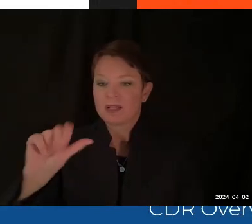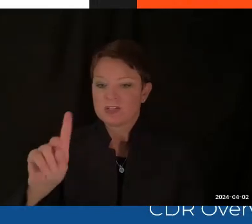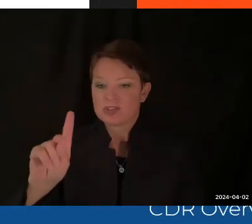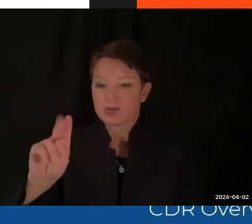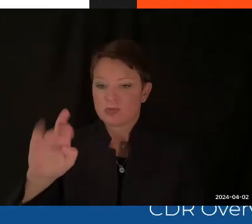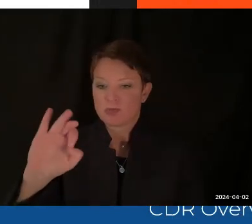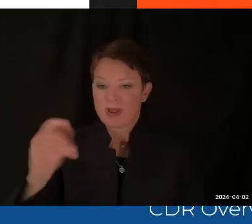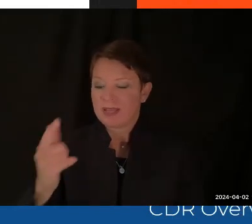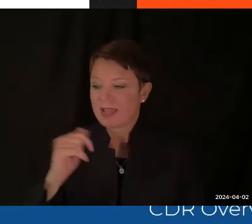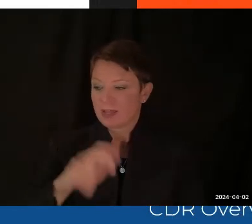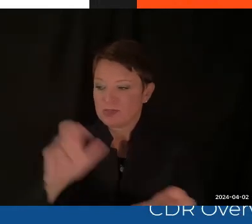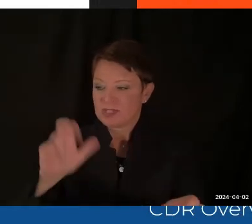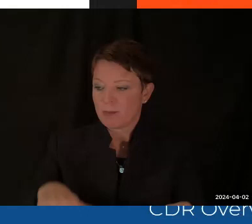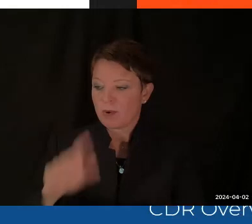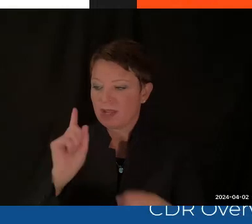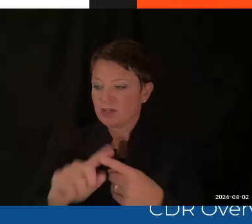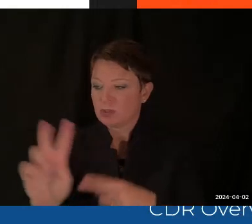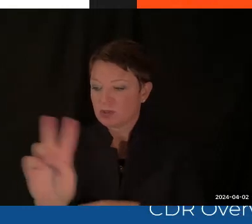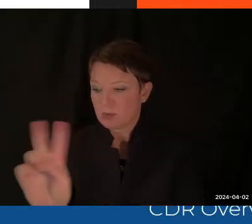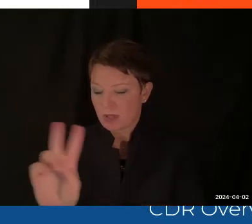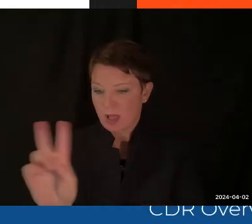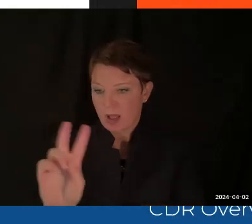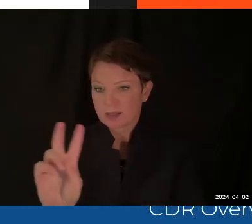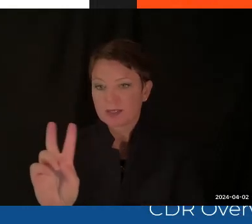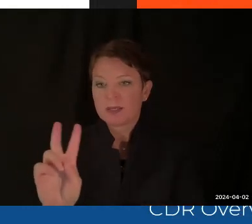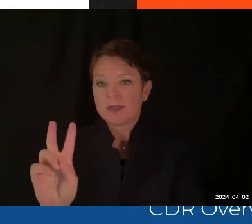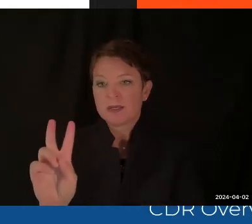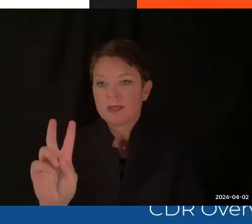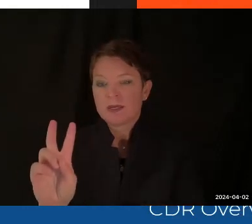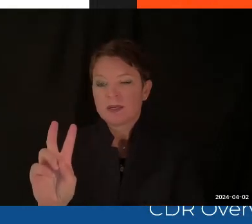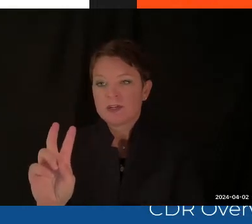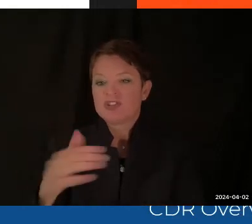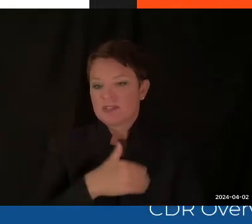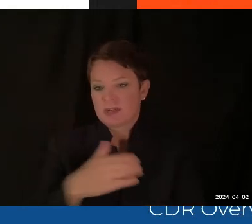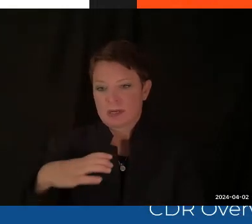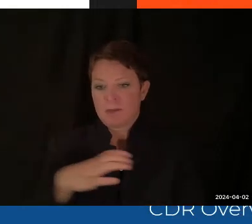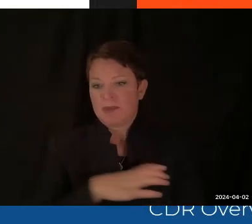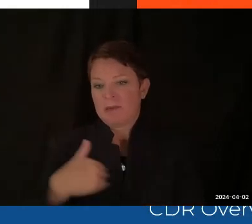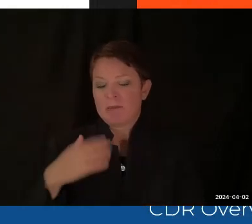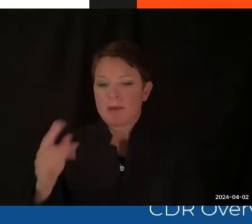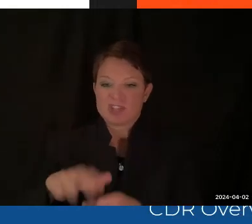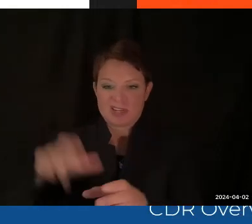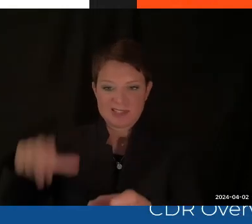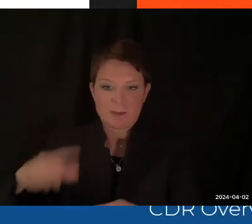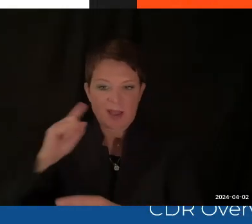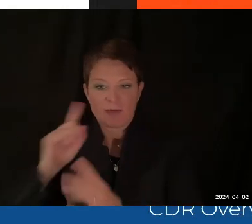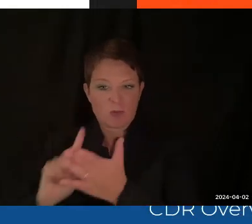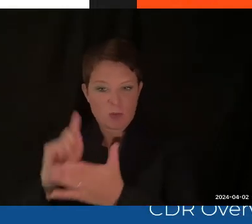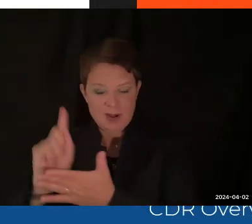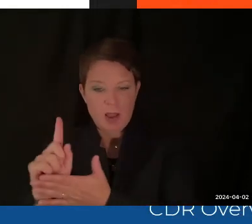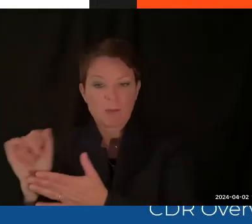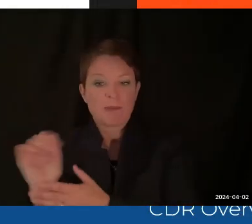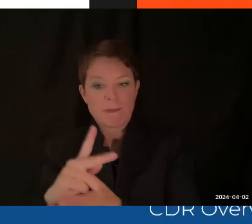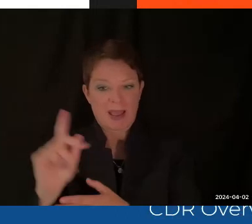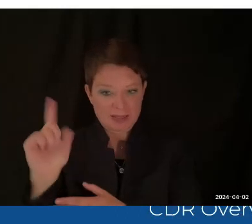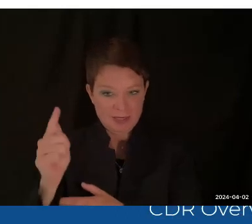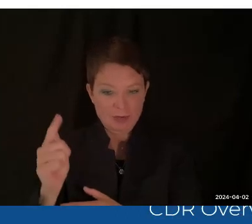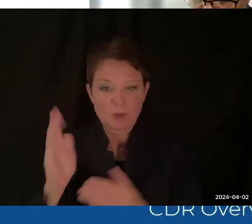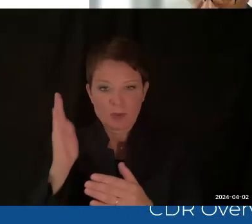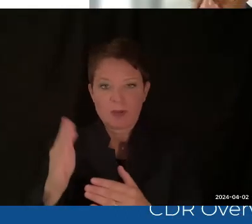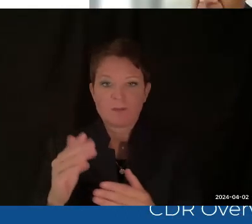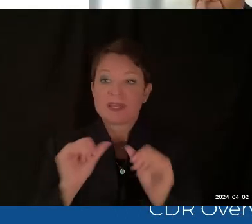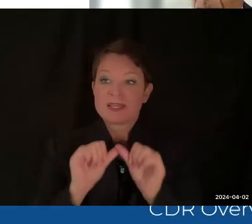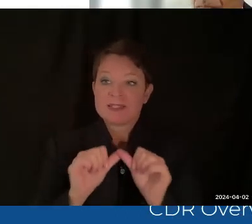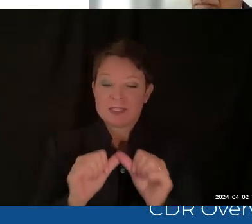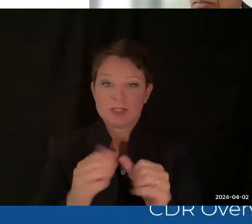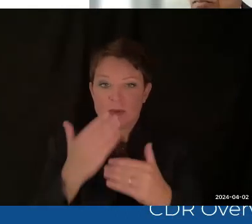away till about 2 o'clock. So just note that we can continue.